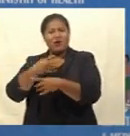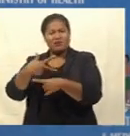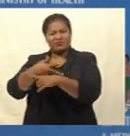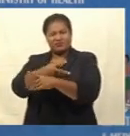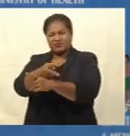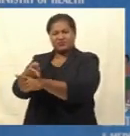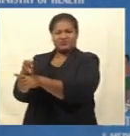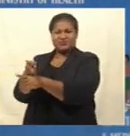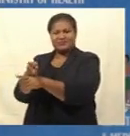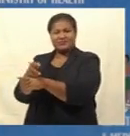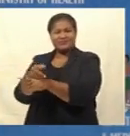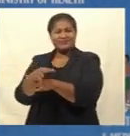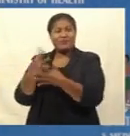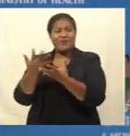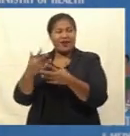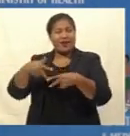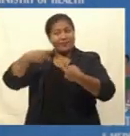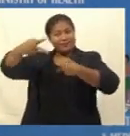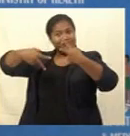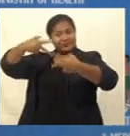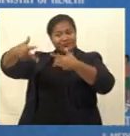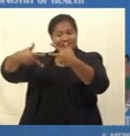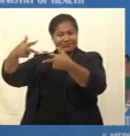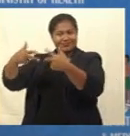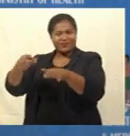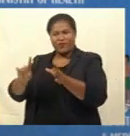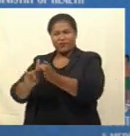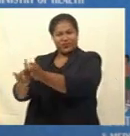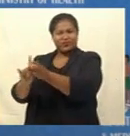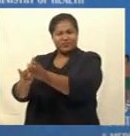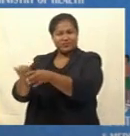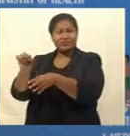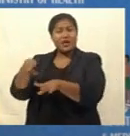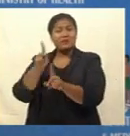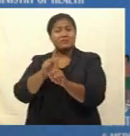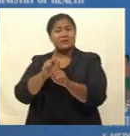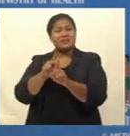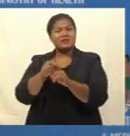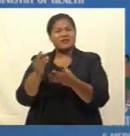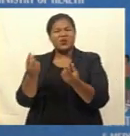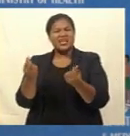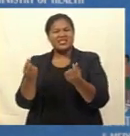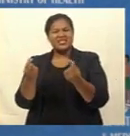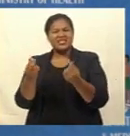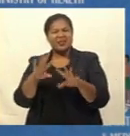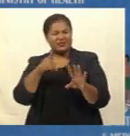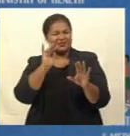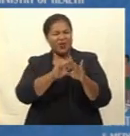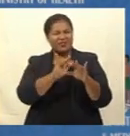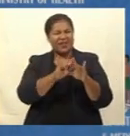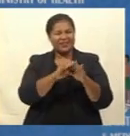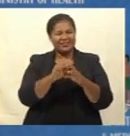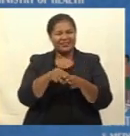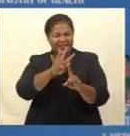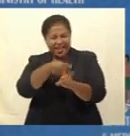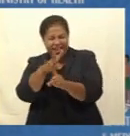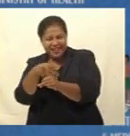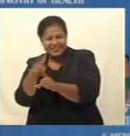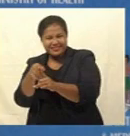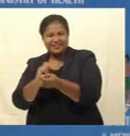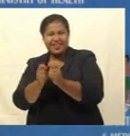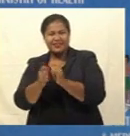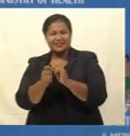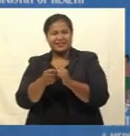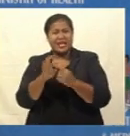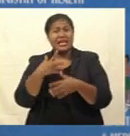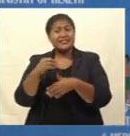in quarantine facilities. This is for the purpose of easing their contact tracing as well as the safety